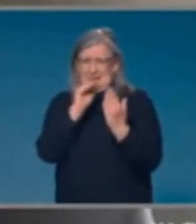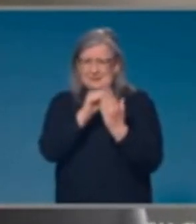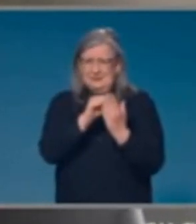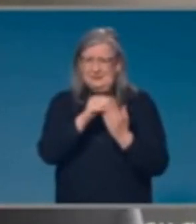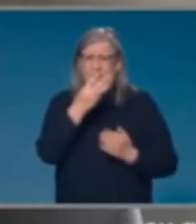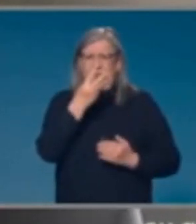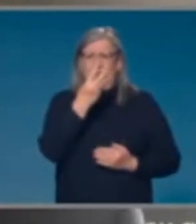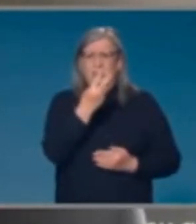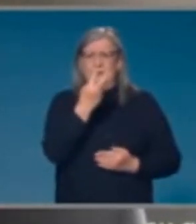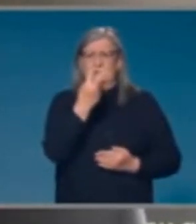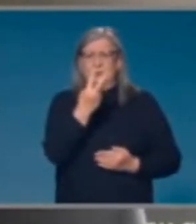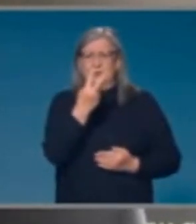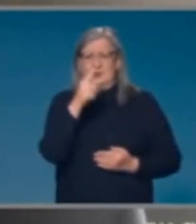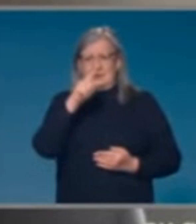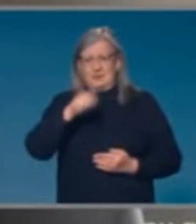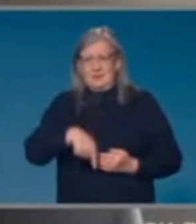32.5 million doses. We're at